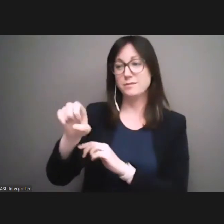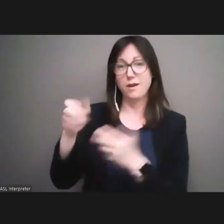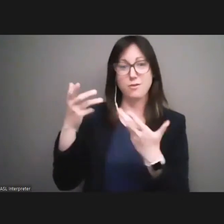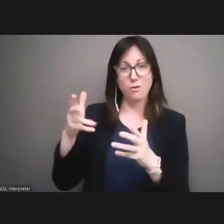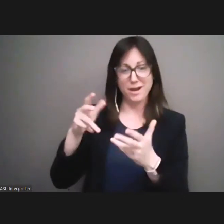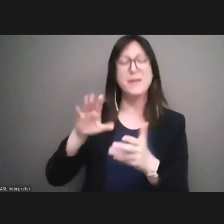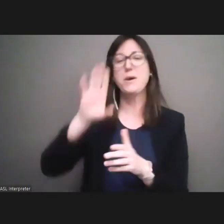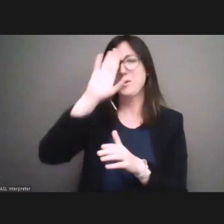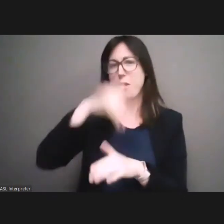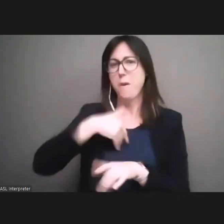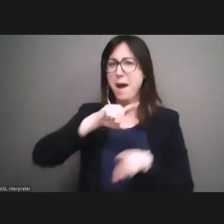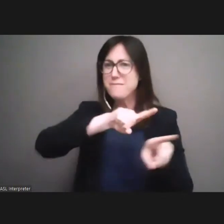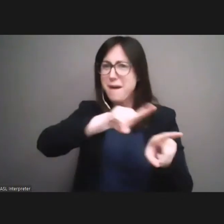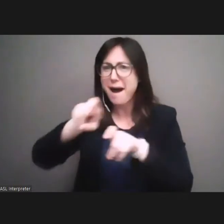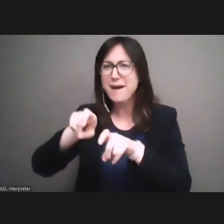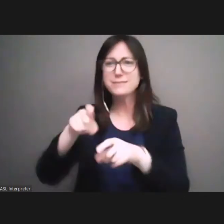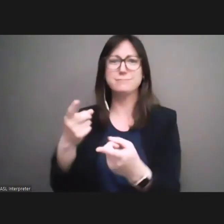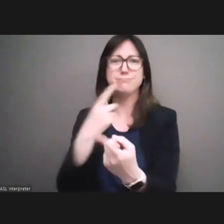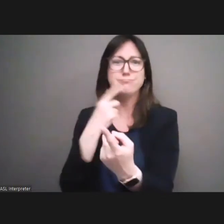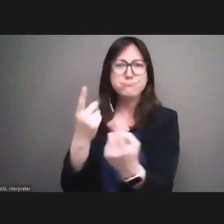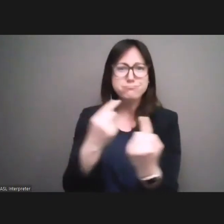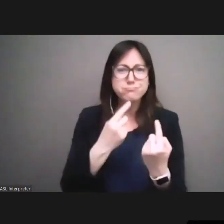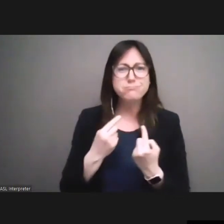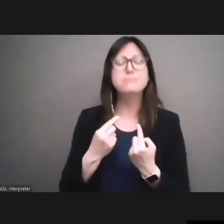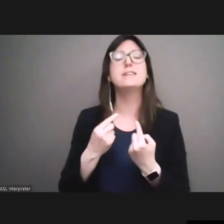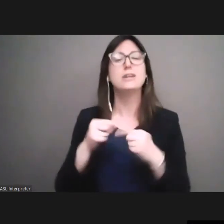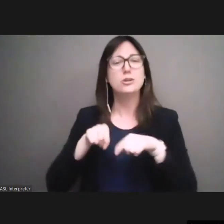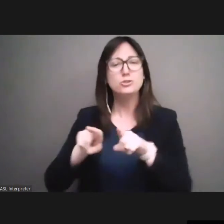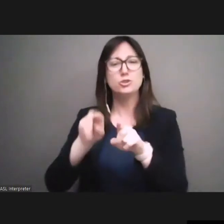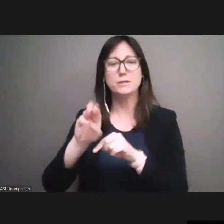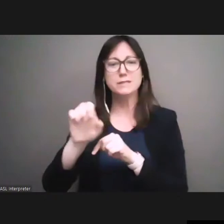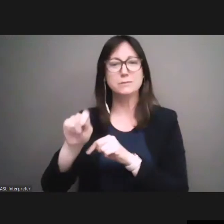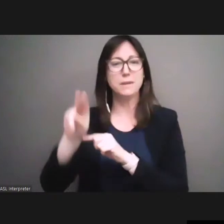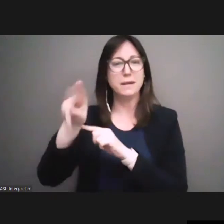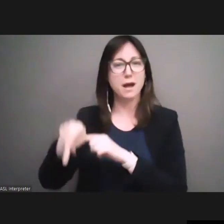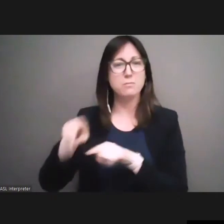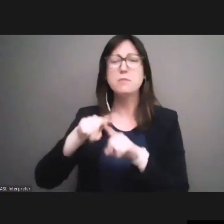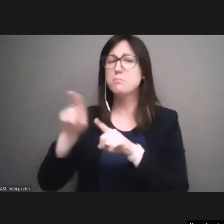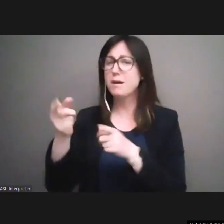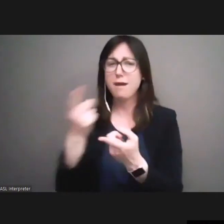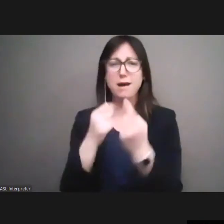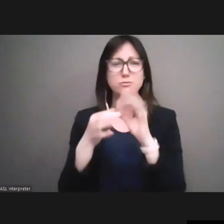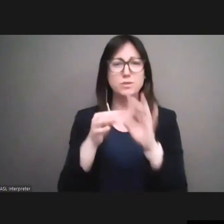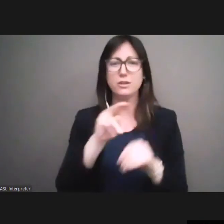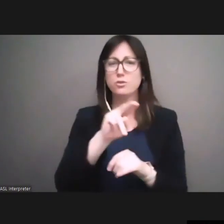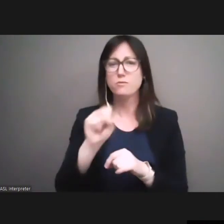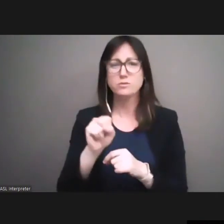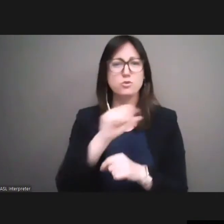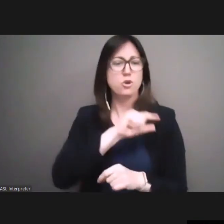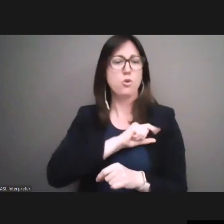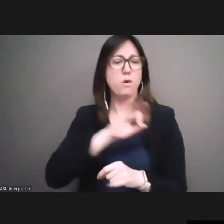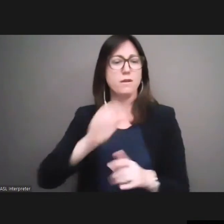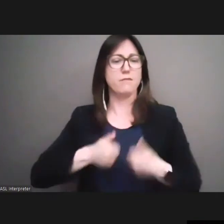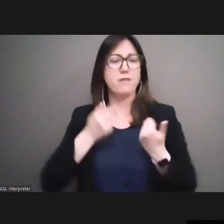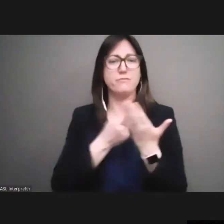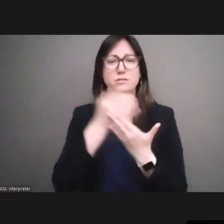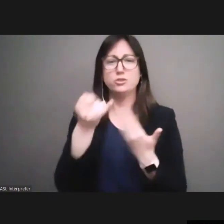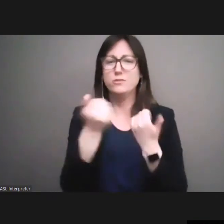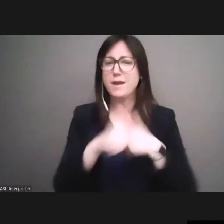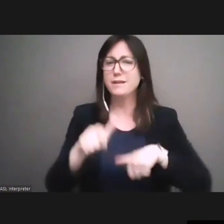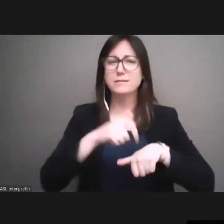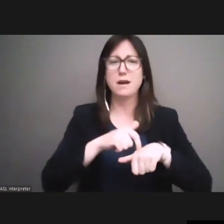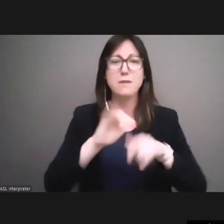asking questions throughout the meetup. But you can ask us questions about the Nova Scotia Quality of Life Initiative anytime by sending us an